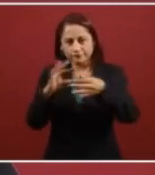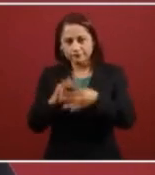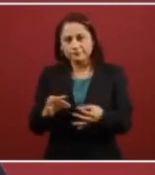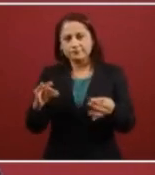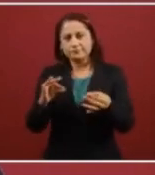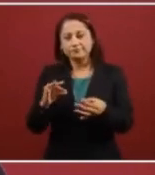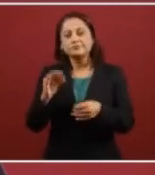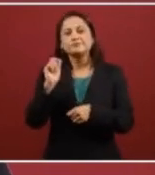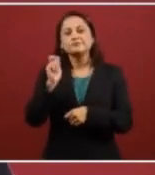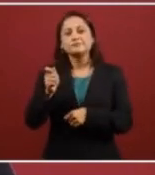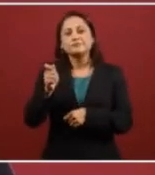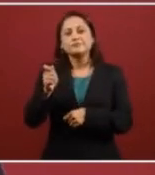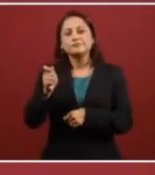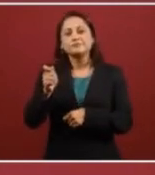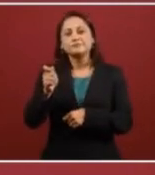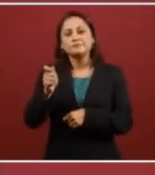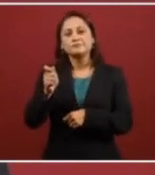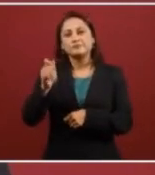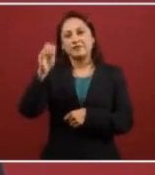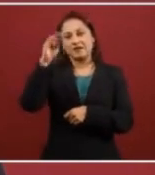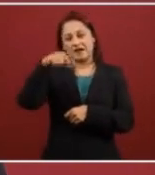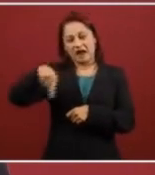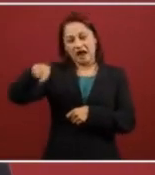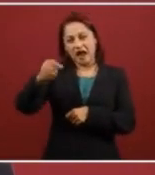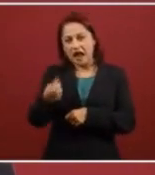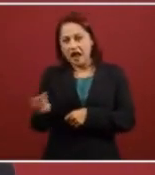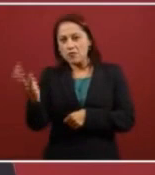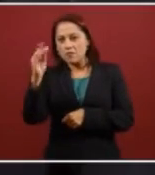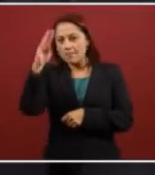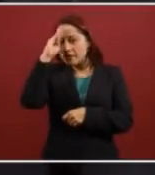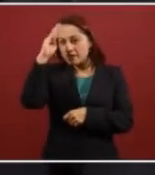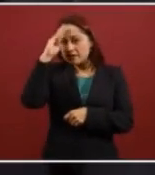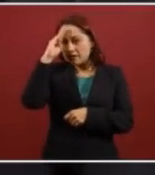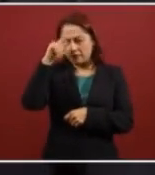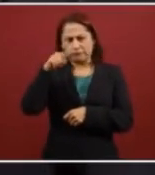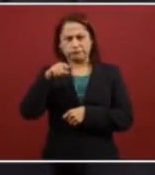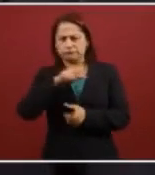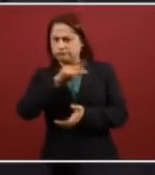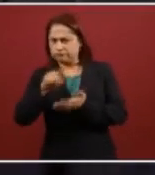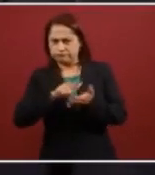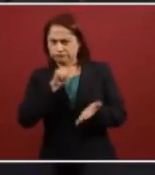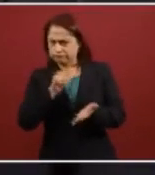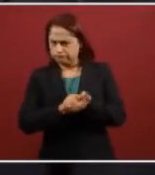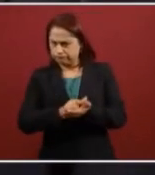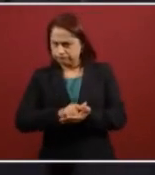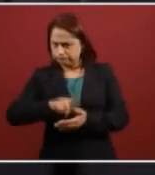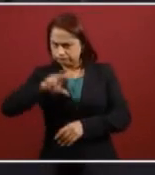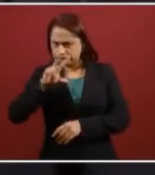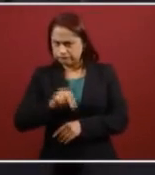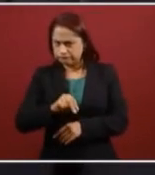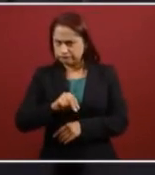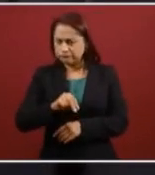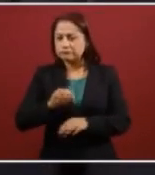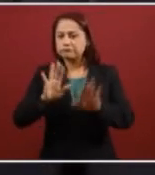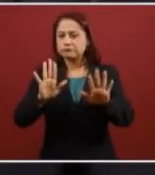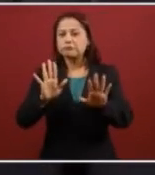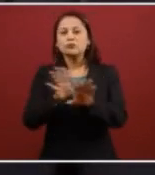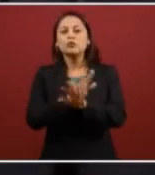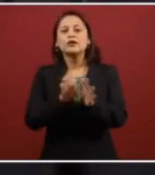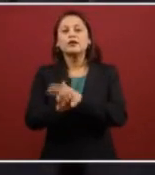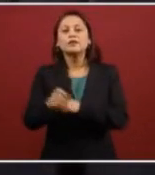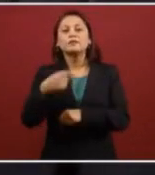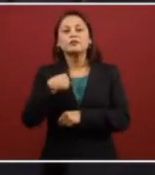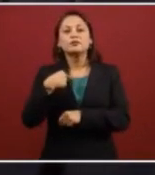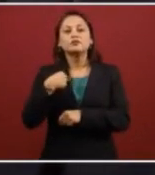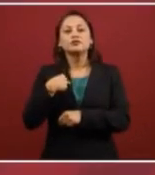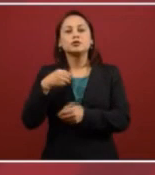se pensaba que era hasta ilegal. They used to think that it was even illegal. Que yo hablara that I talk de